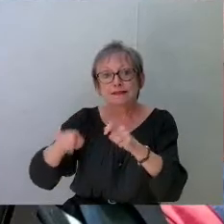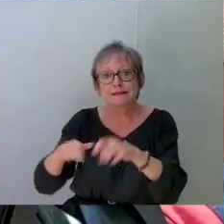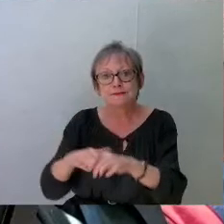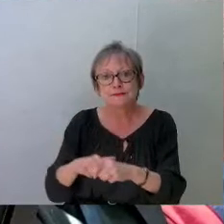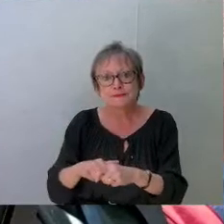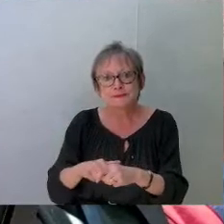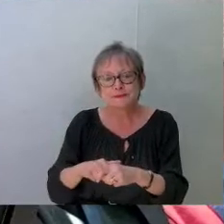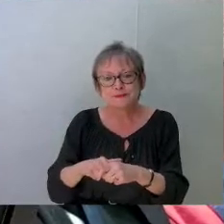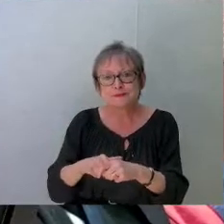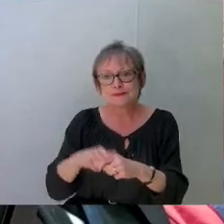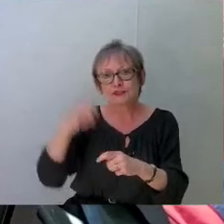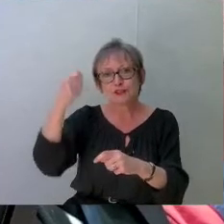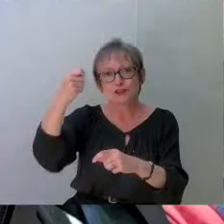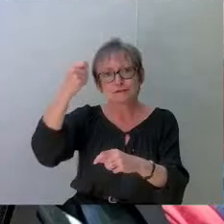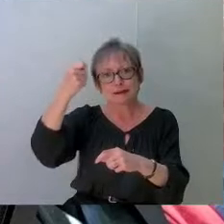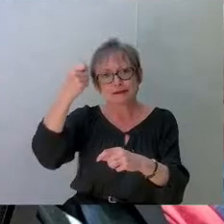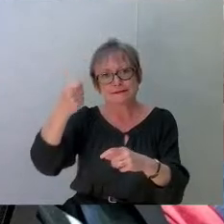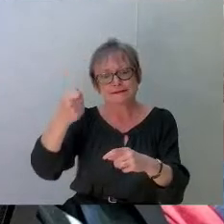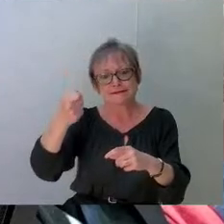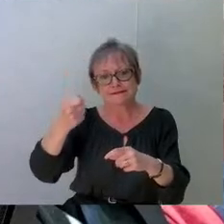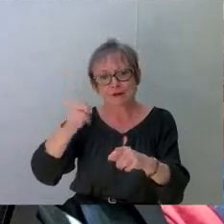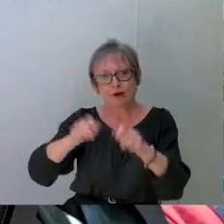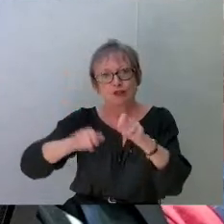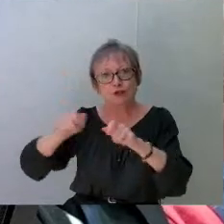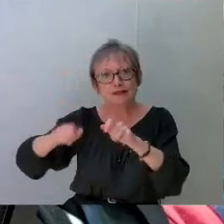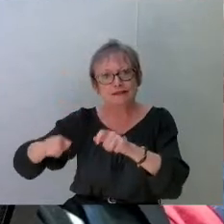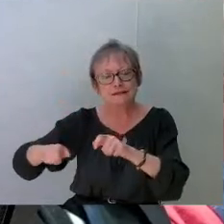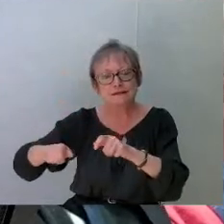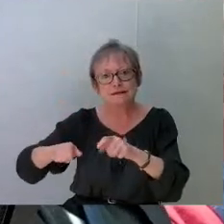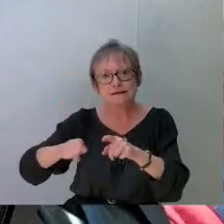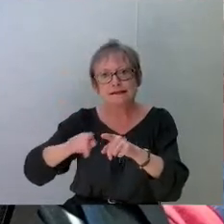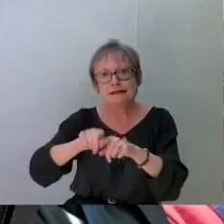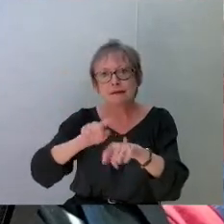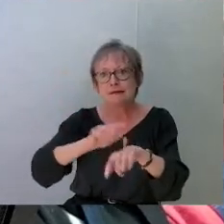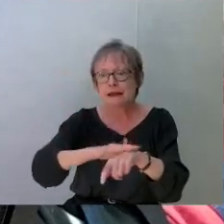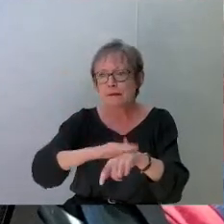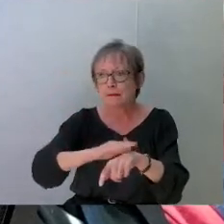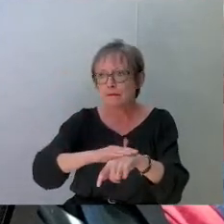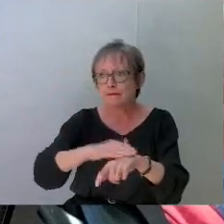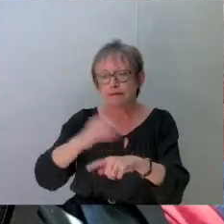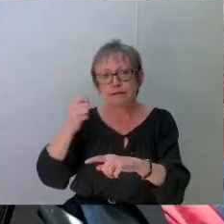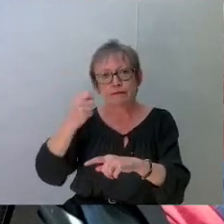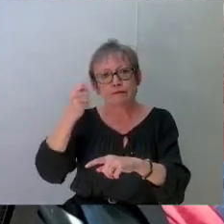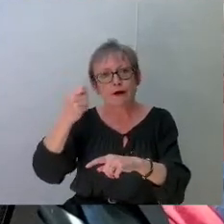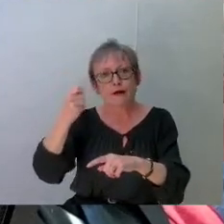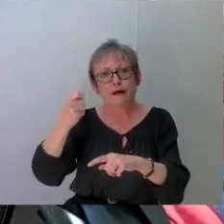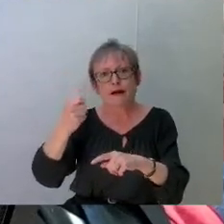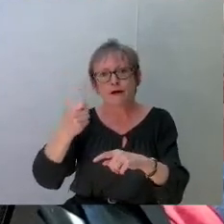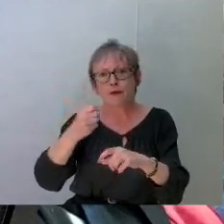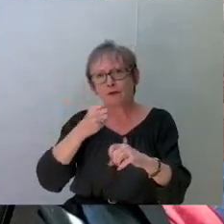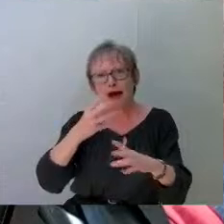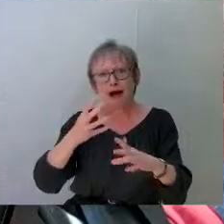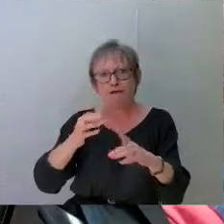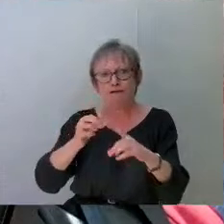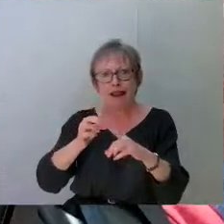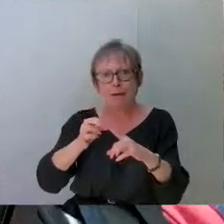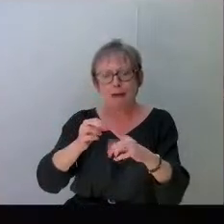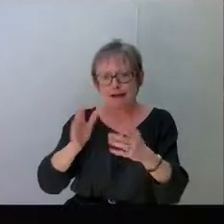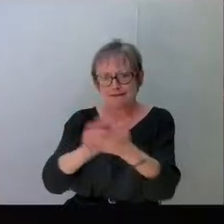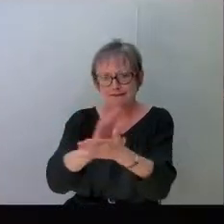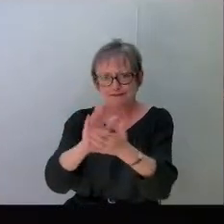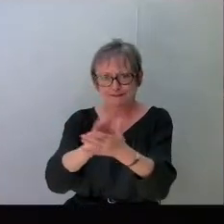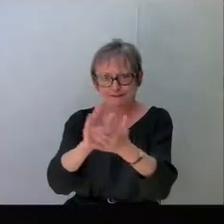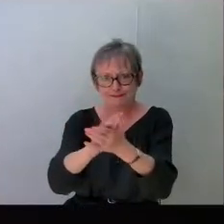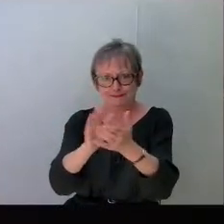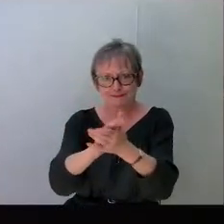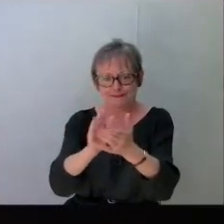remarkable achievement for the students, but it's also a remarkable achievement for Philip. Please join me in congratulating Philip.